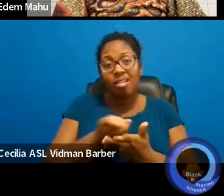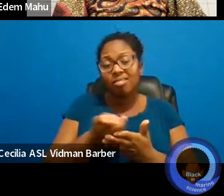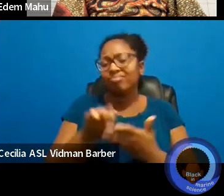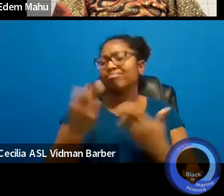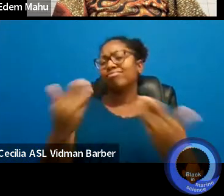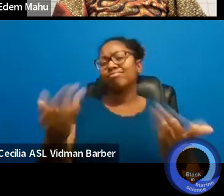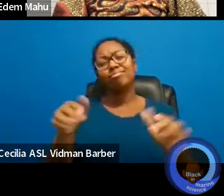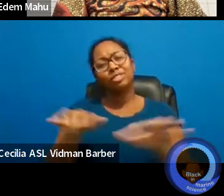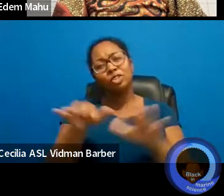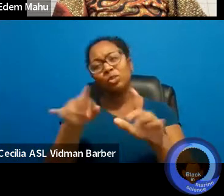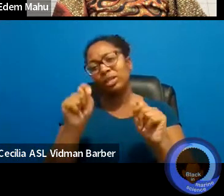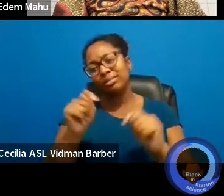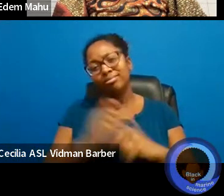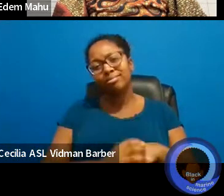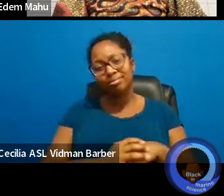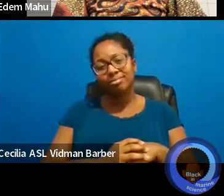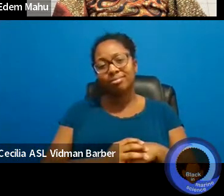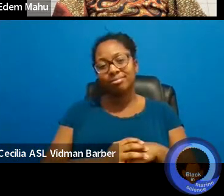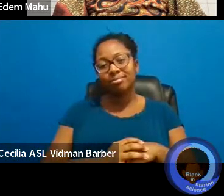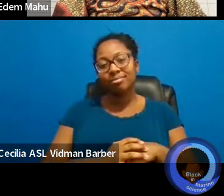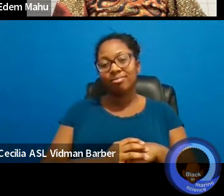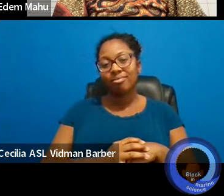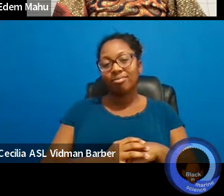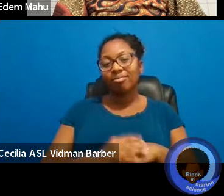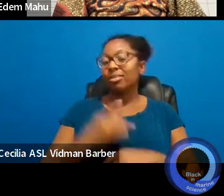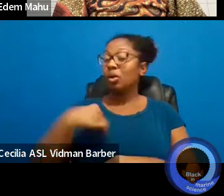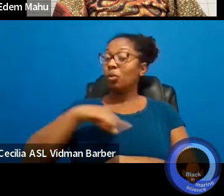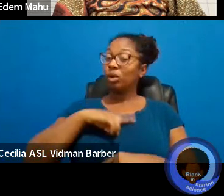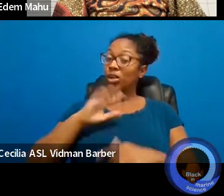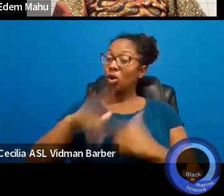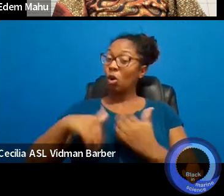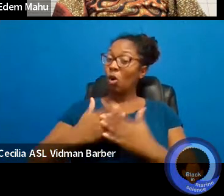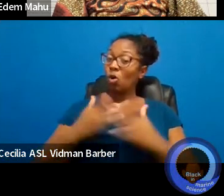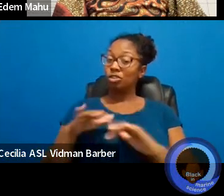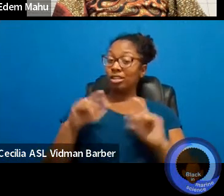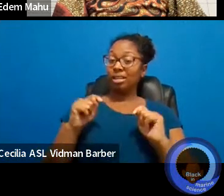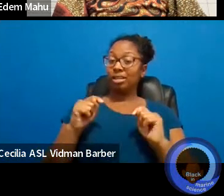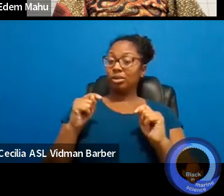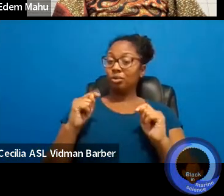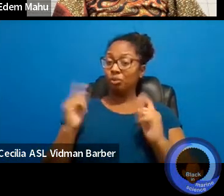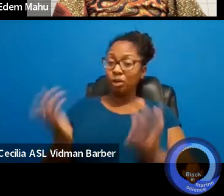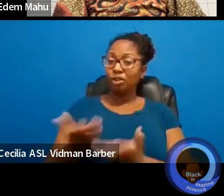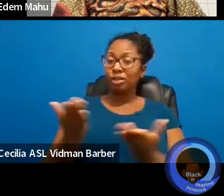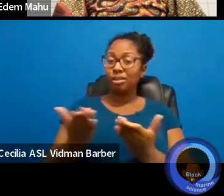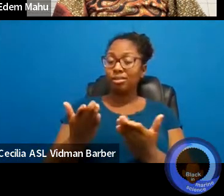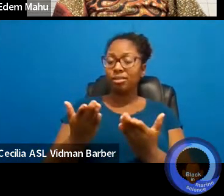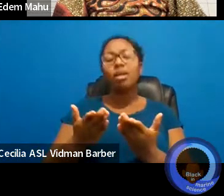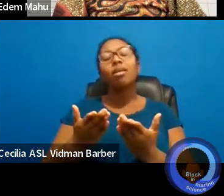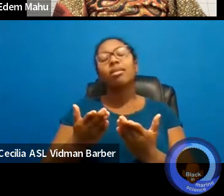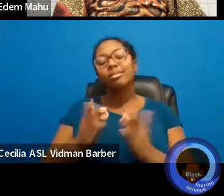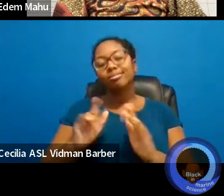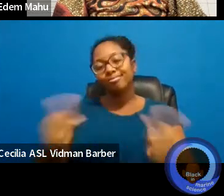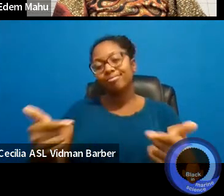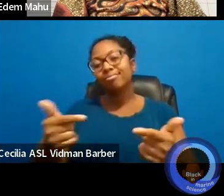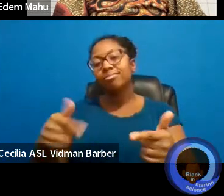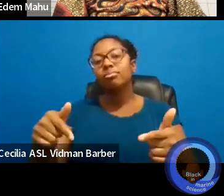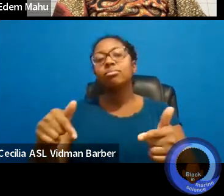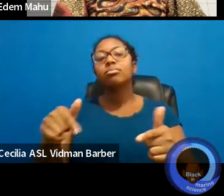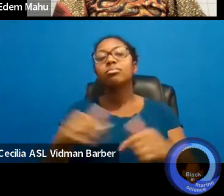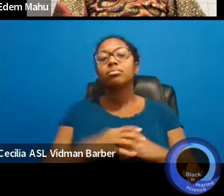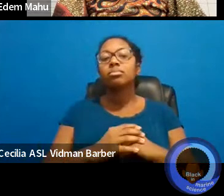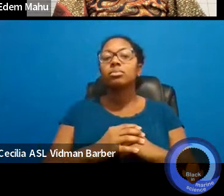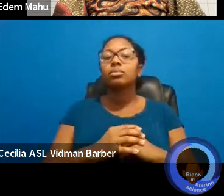it. We all did it. We're here, so just do it. You'll be fine eventually. And also,